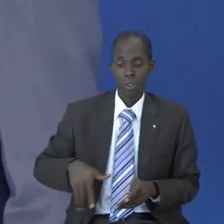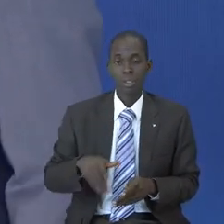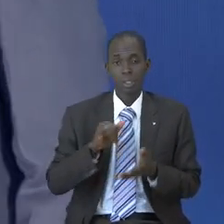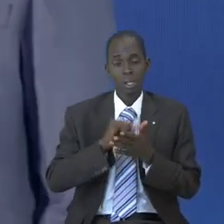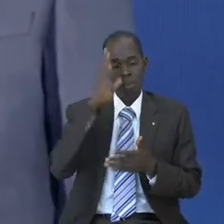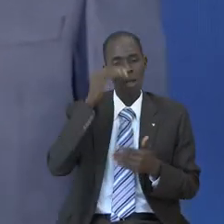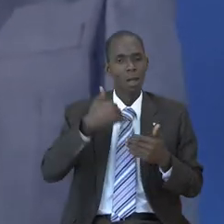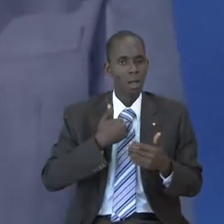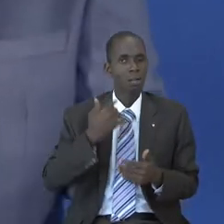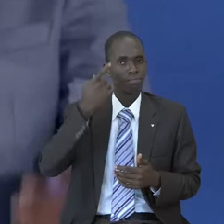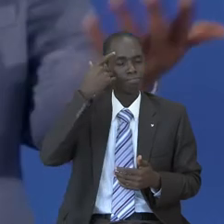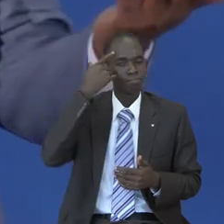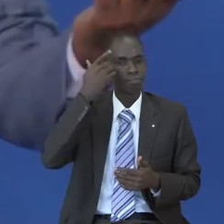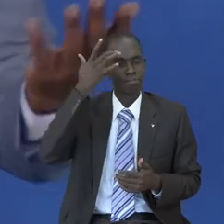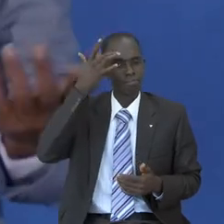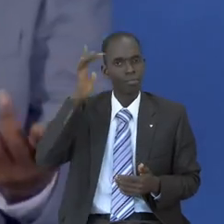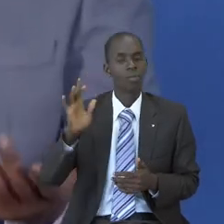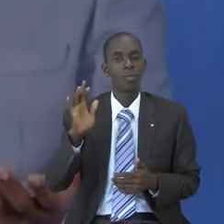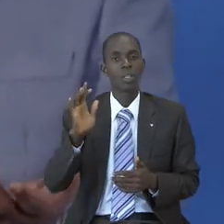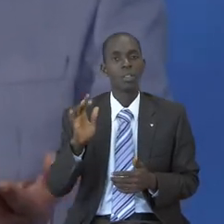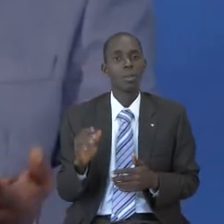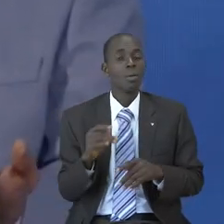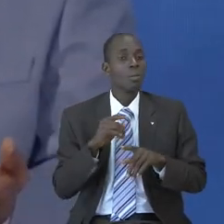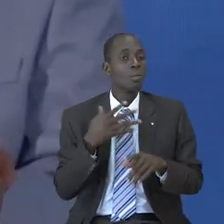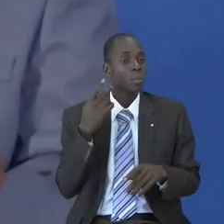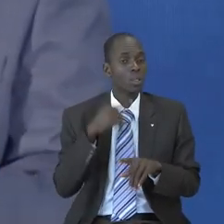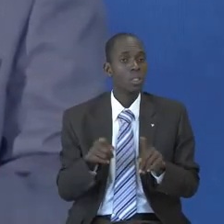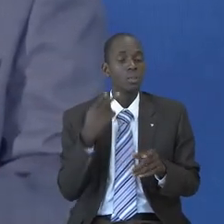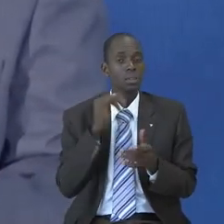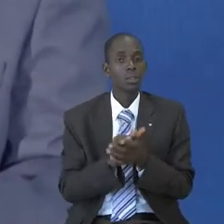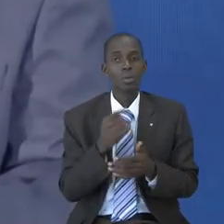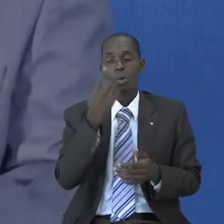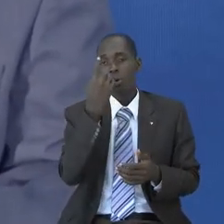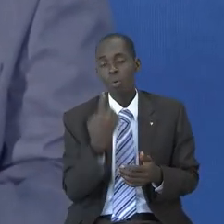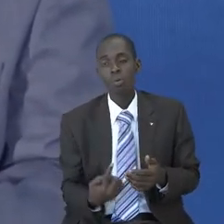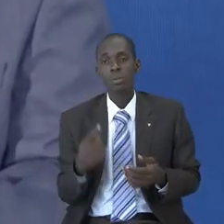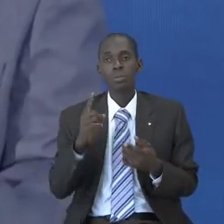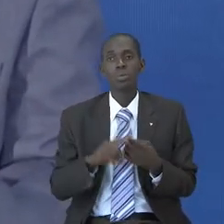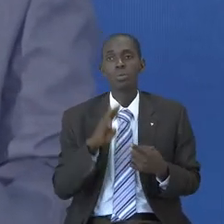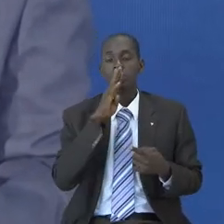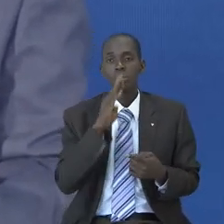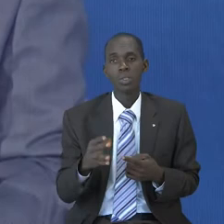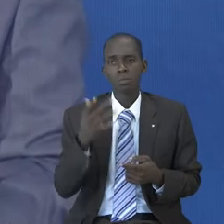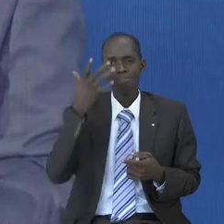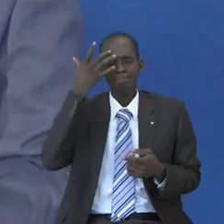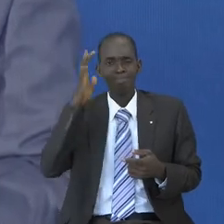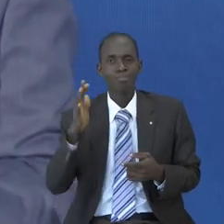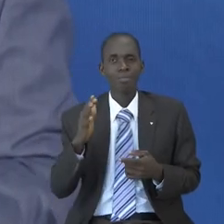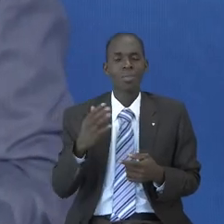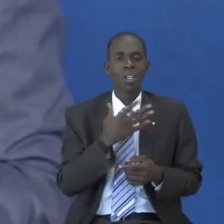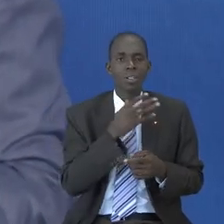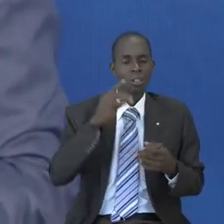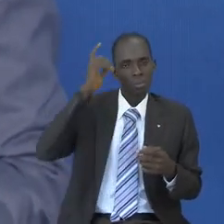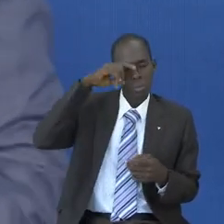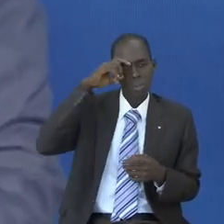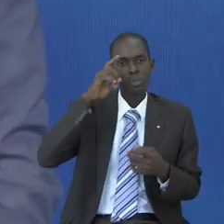here, intelligence, but only intelligence to match the people who are getting